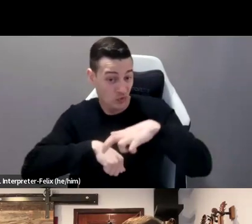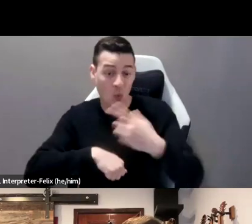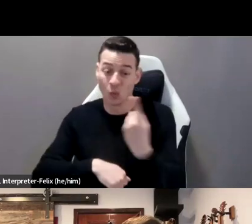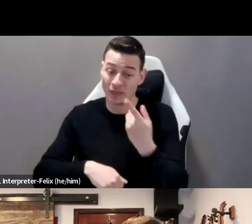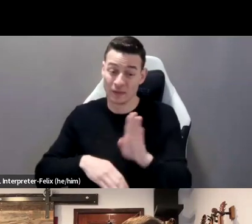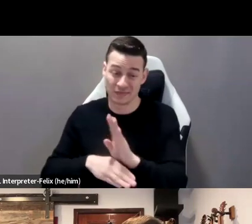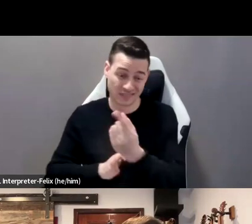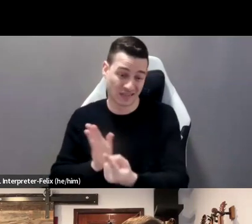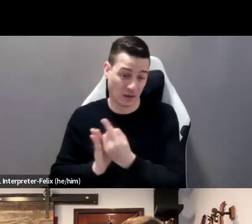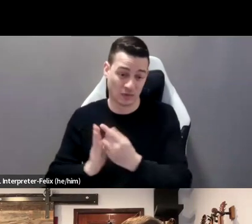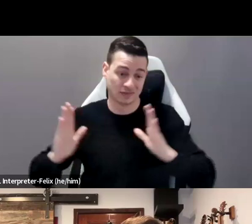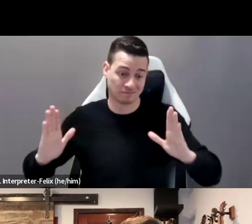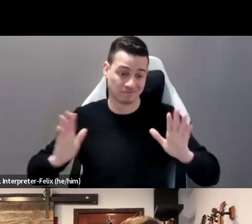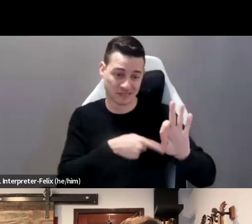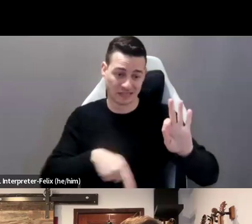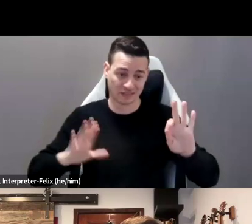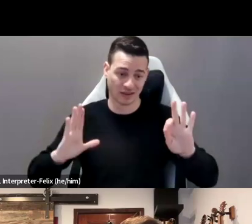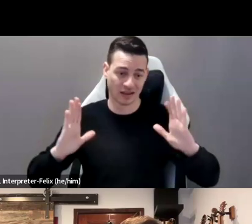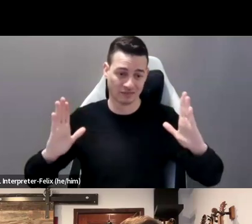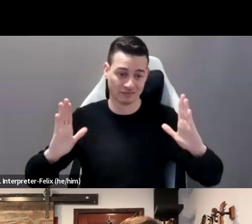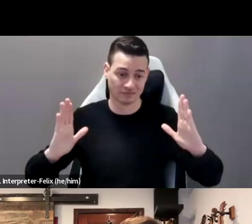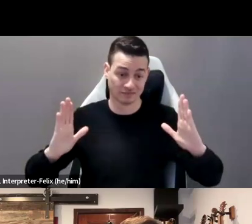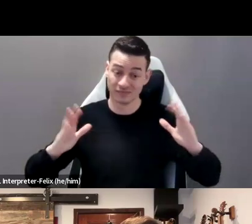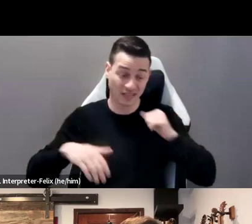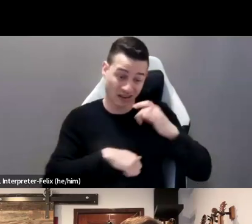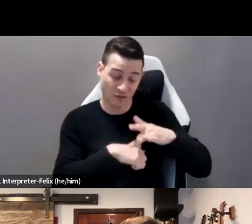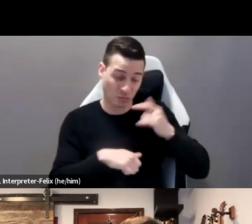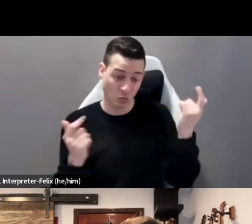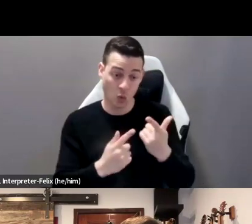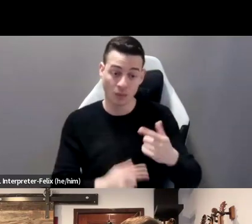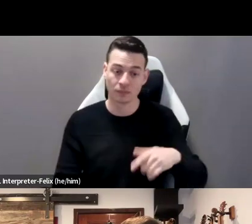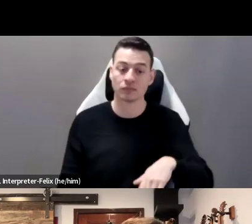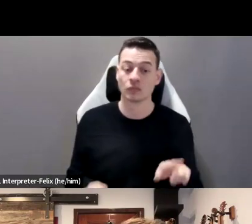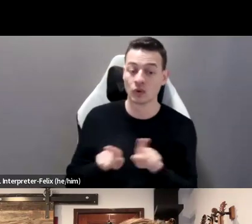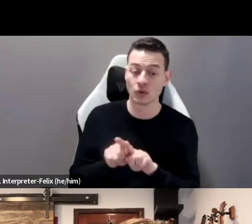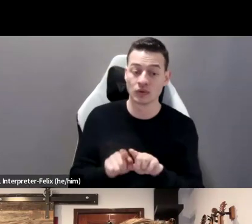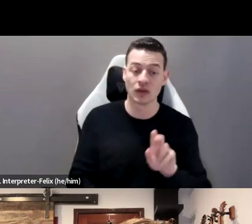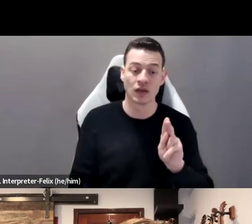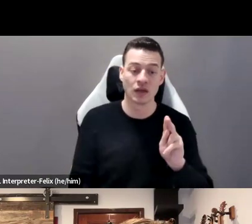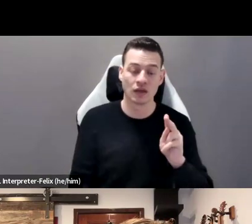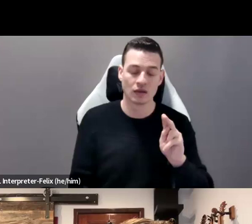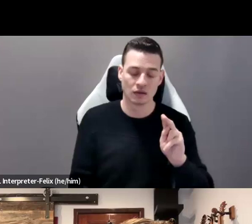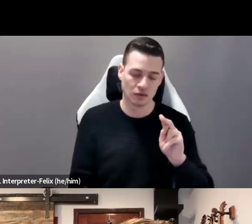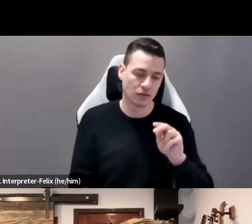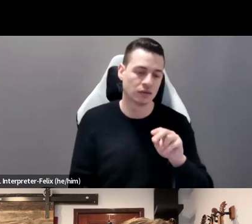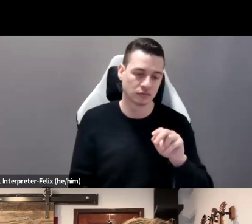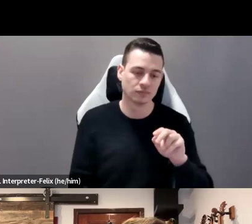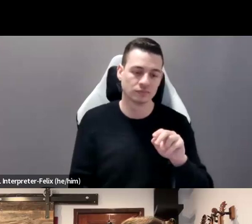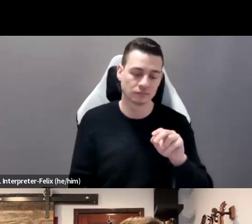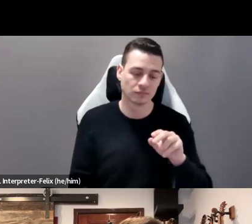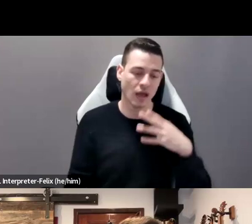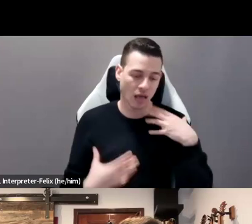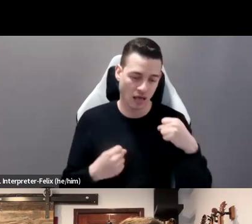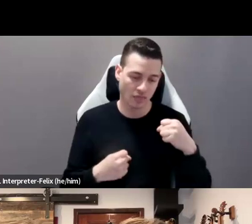to everyone. And NYC Health and Hospitals has Pride Centers, and their Pride Centers